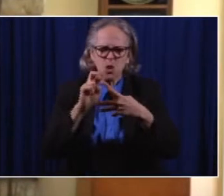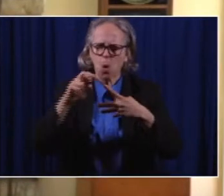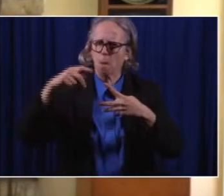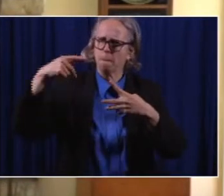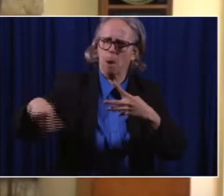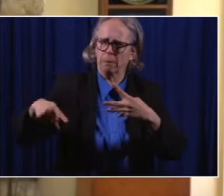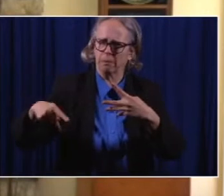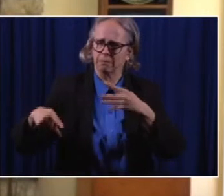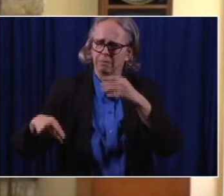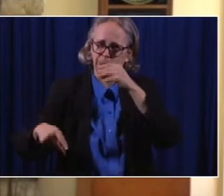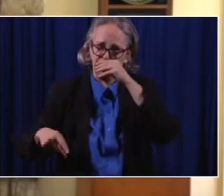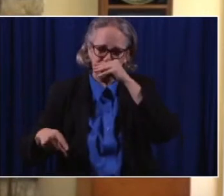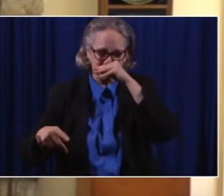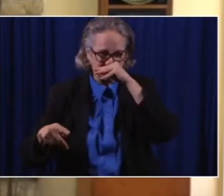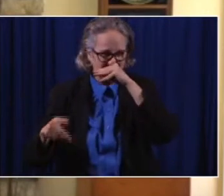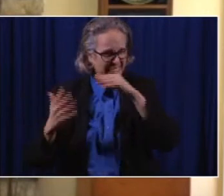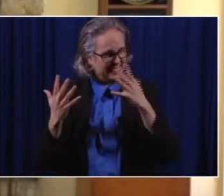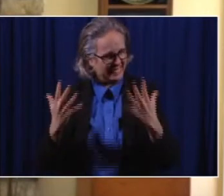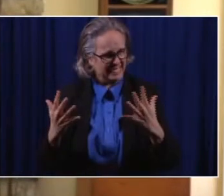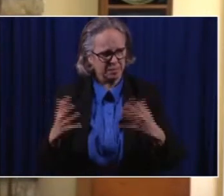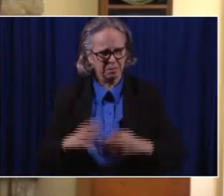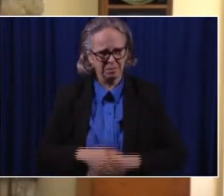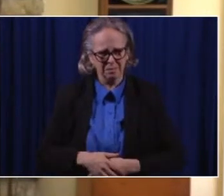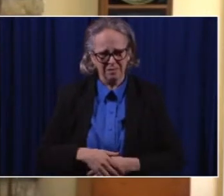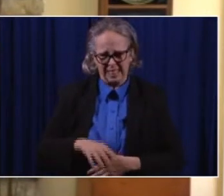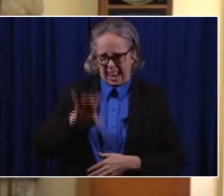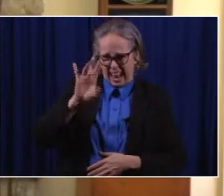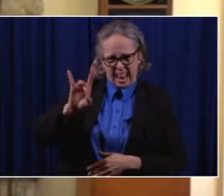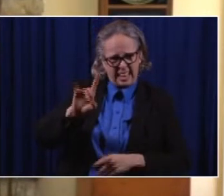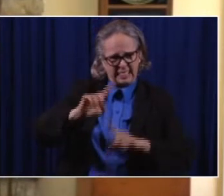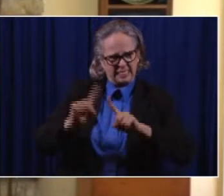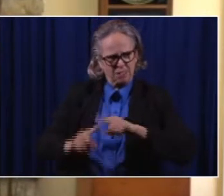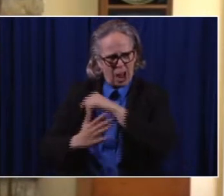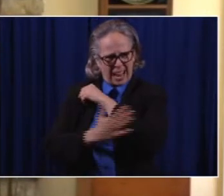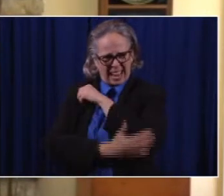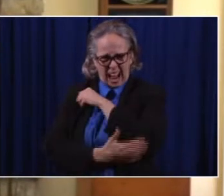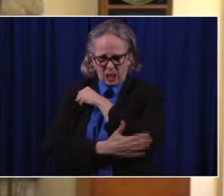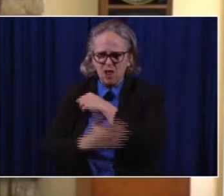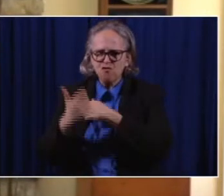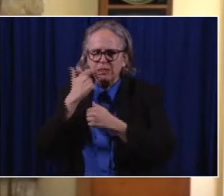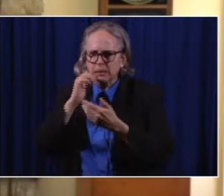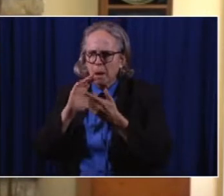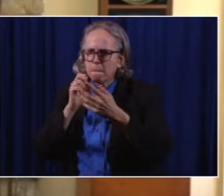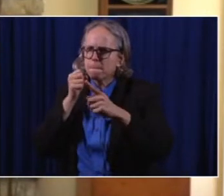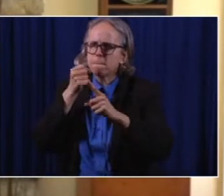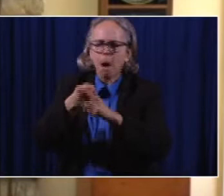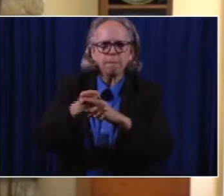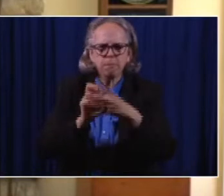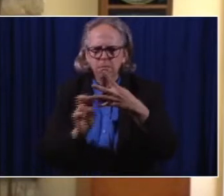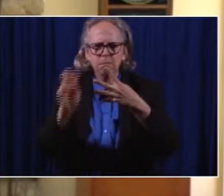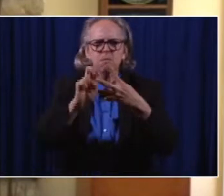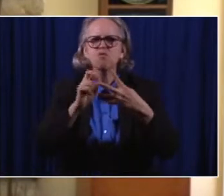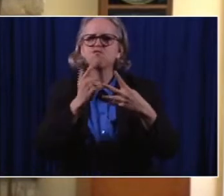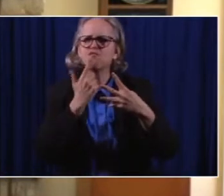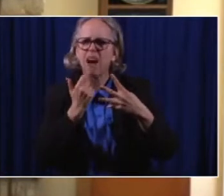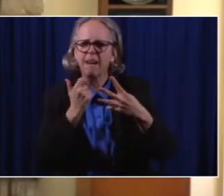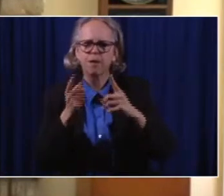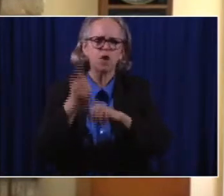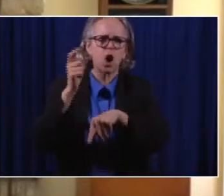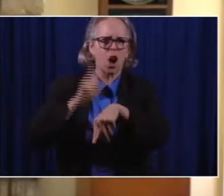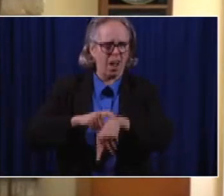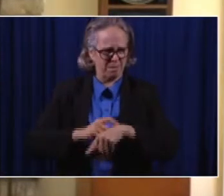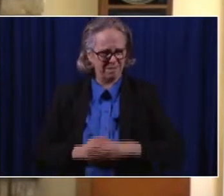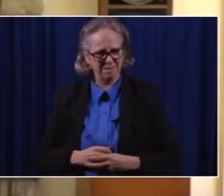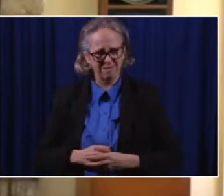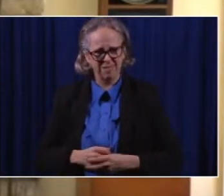and Wood. 8 of those counties are red for the first time. In Franklin County and Tuscarawas County, 6 of the 7